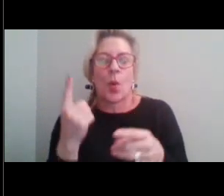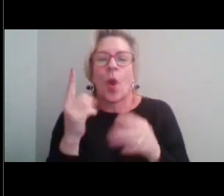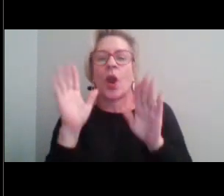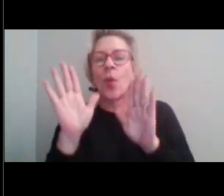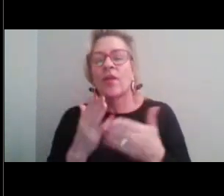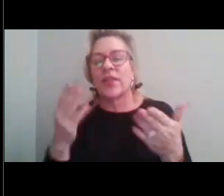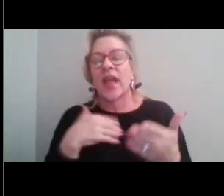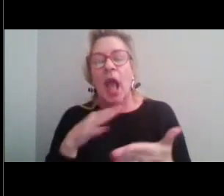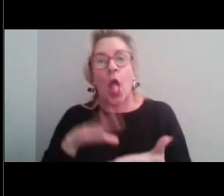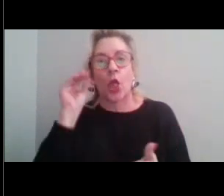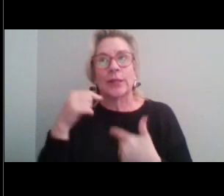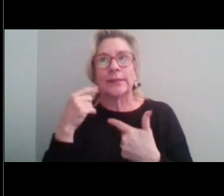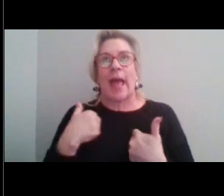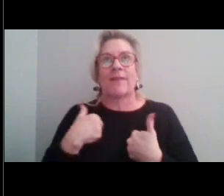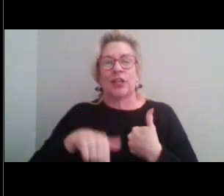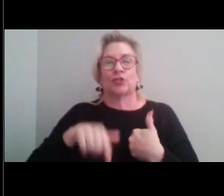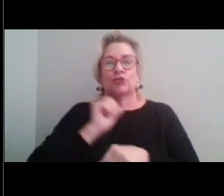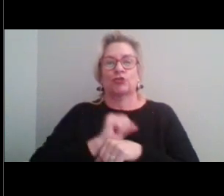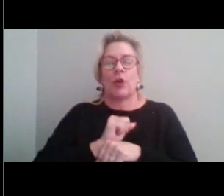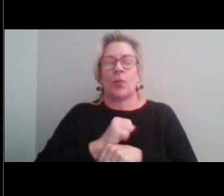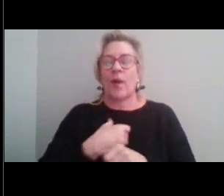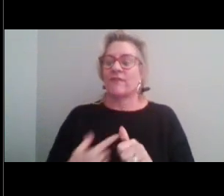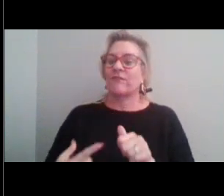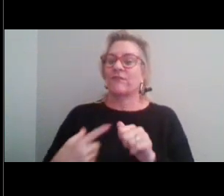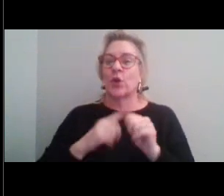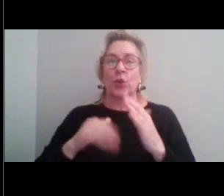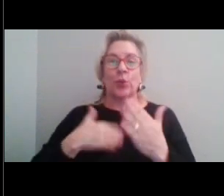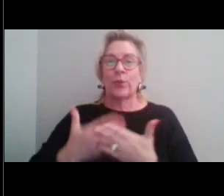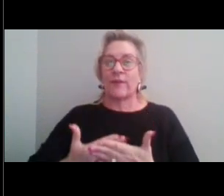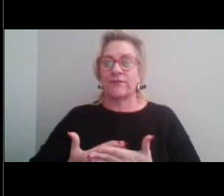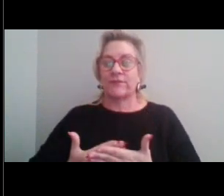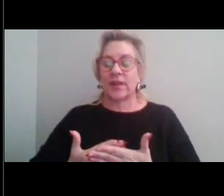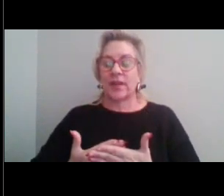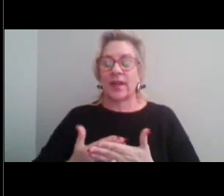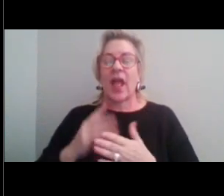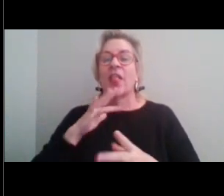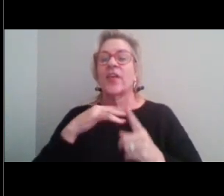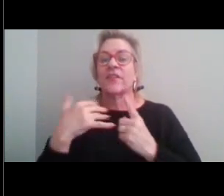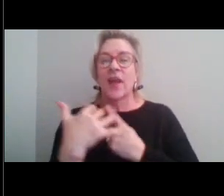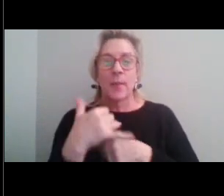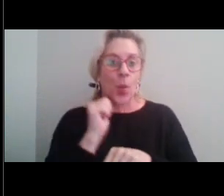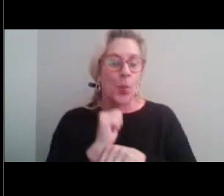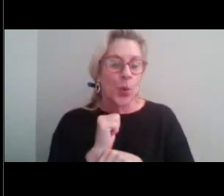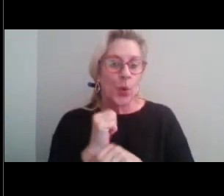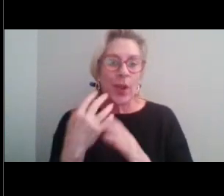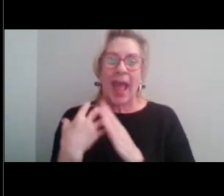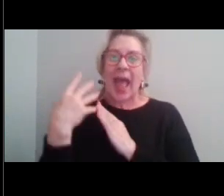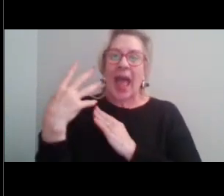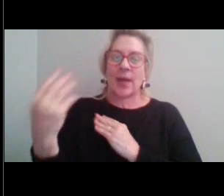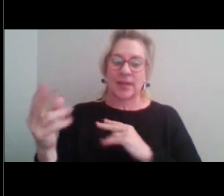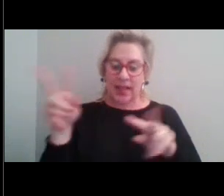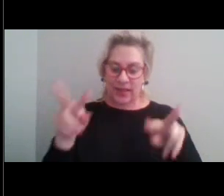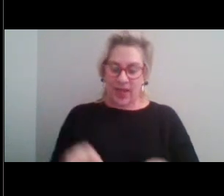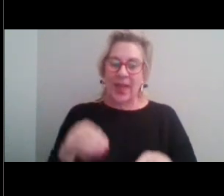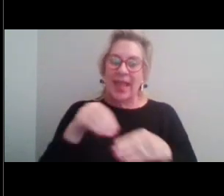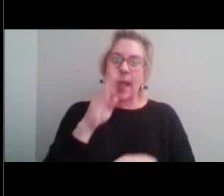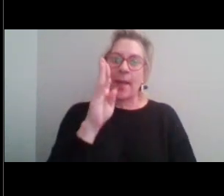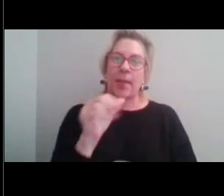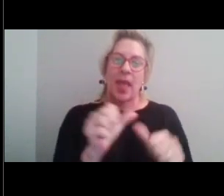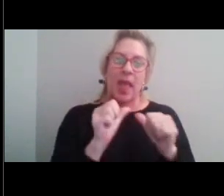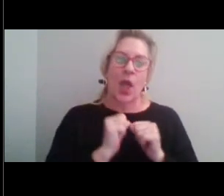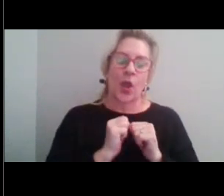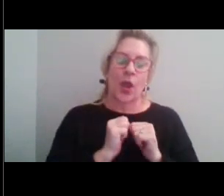learned since I took this job is when I first got here, the environmental work outside of the valley, but going into the Bay Area and